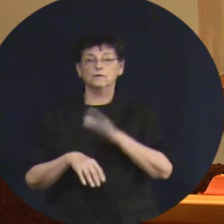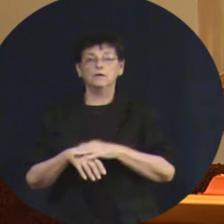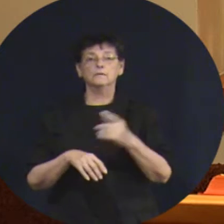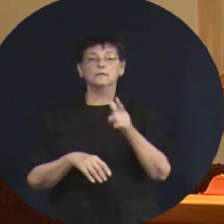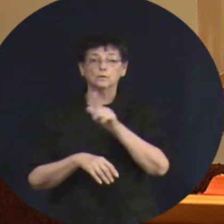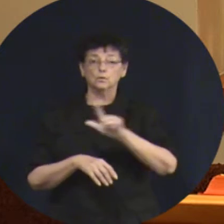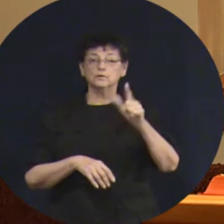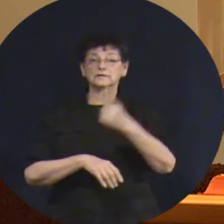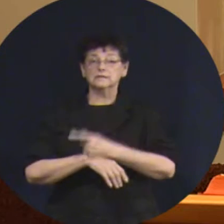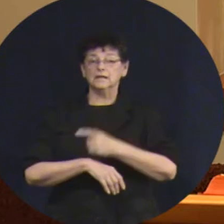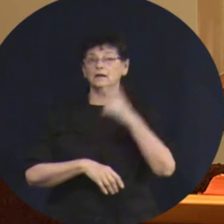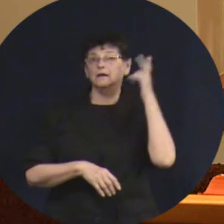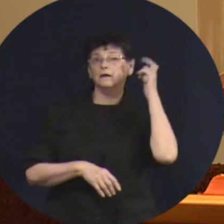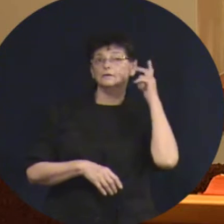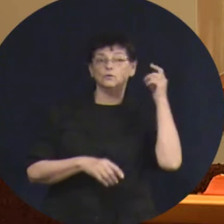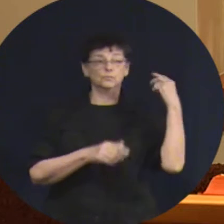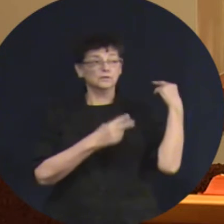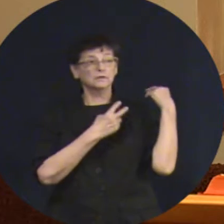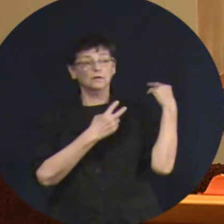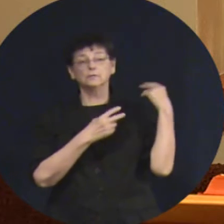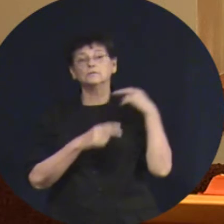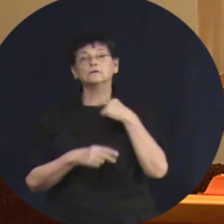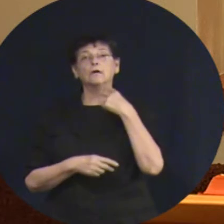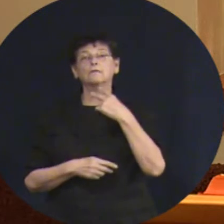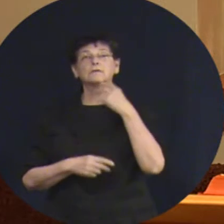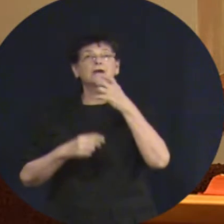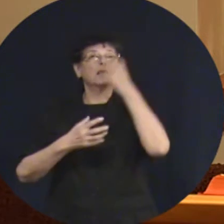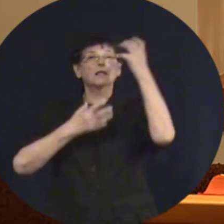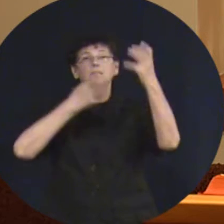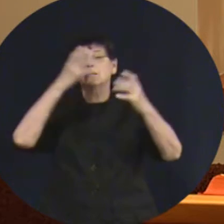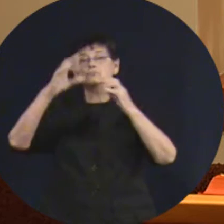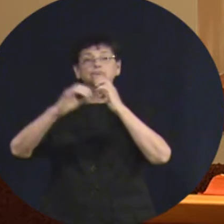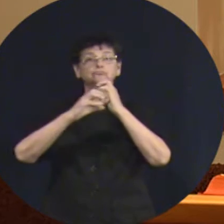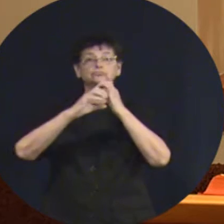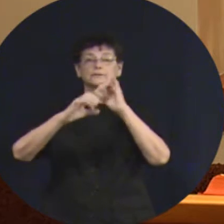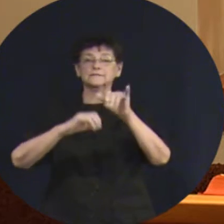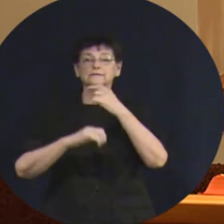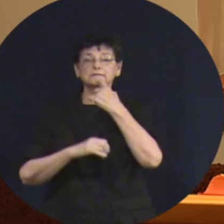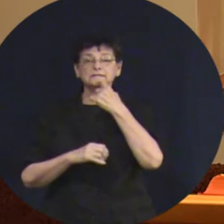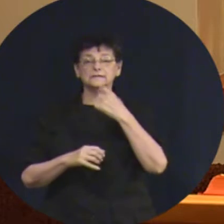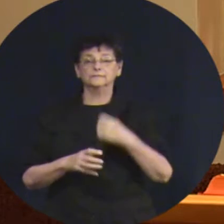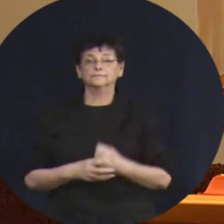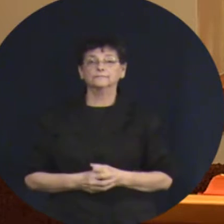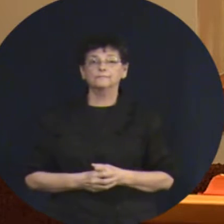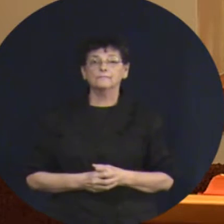day and heard behind me a voice as loud as a trumpet, which said,